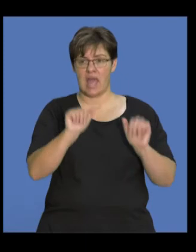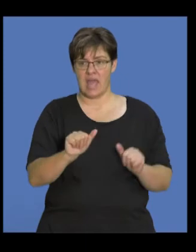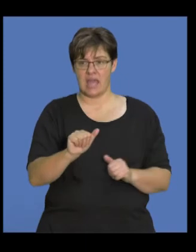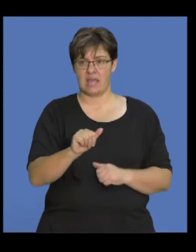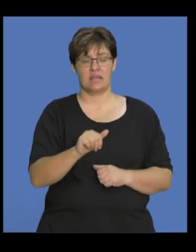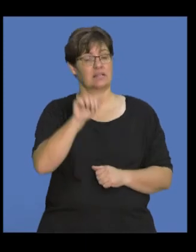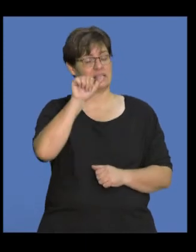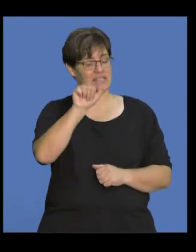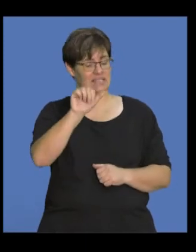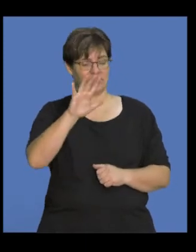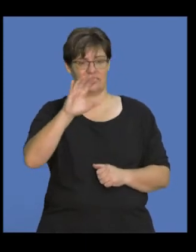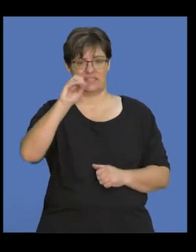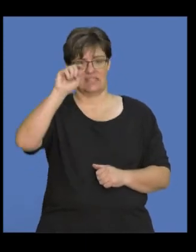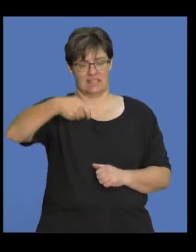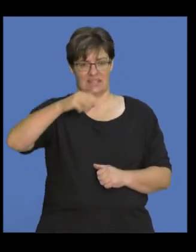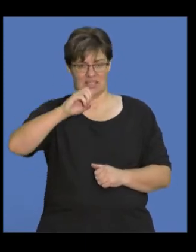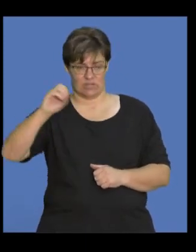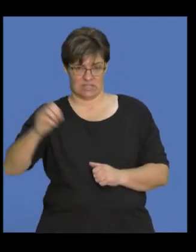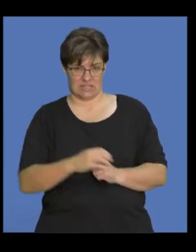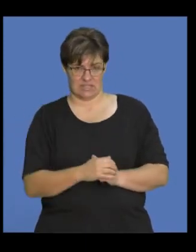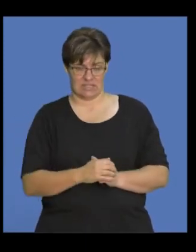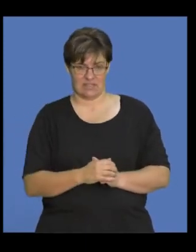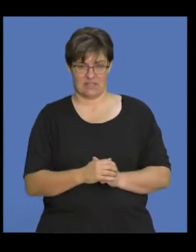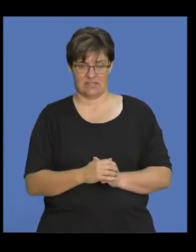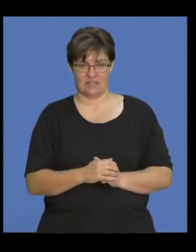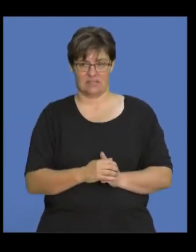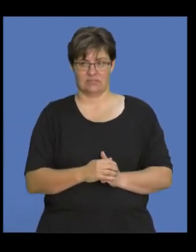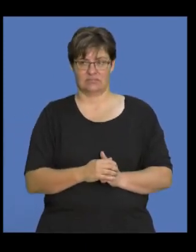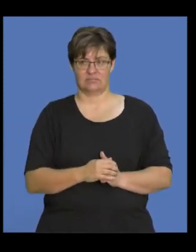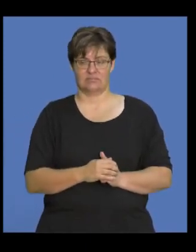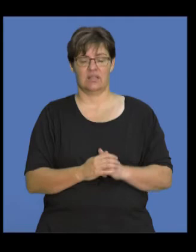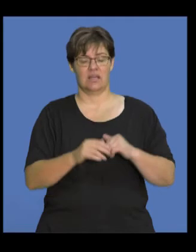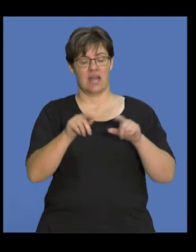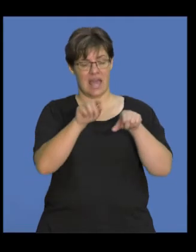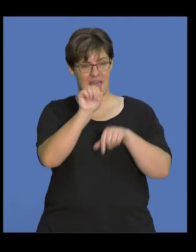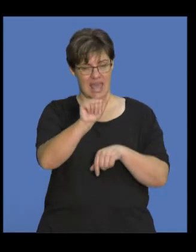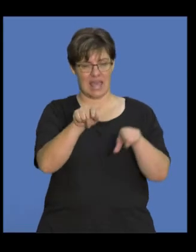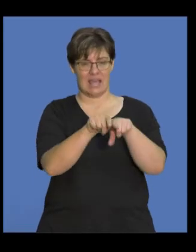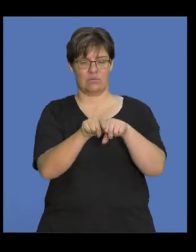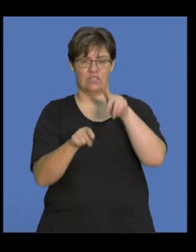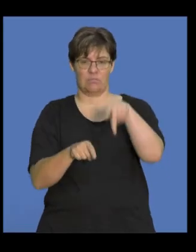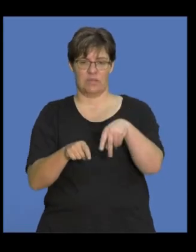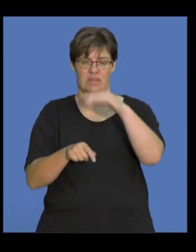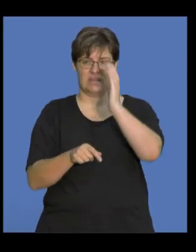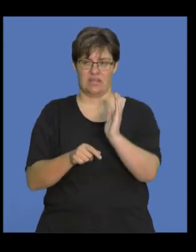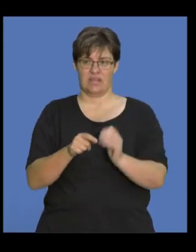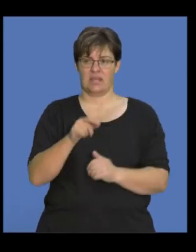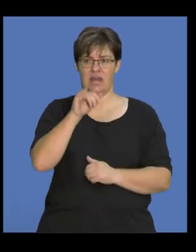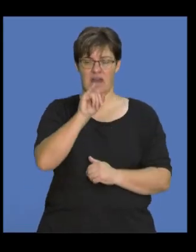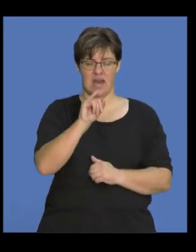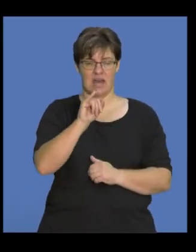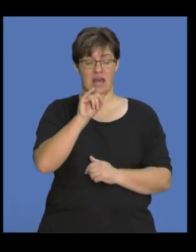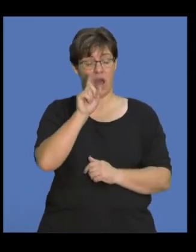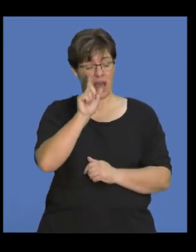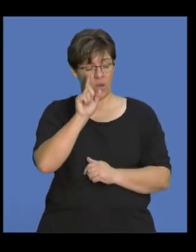the 650,000. So this will be A is equals to P1 plus I. Remember, guys, I